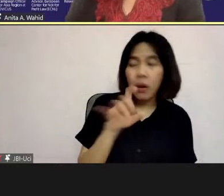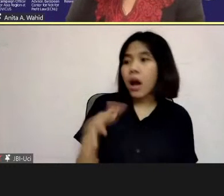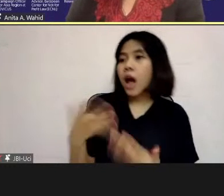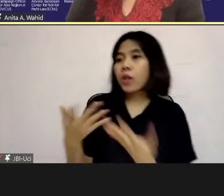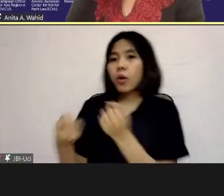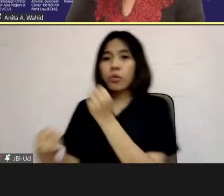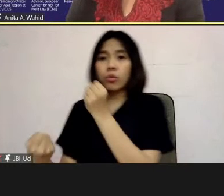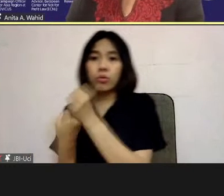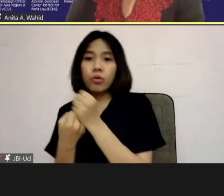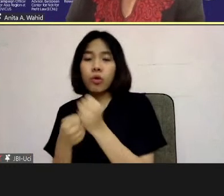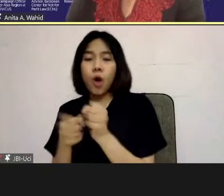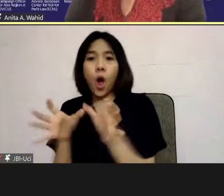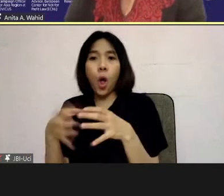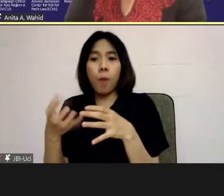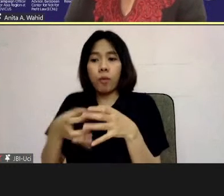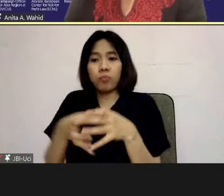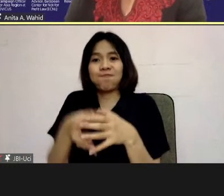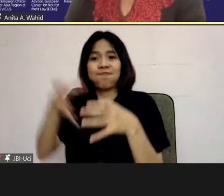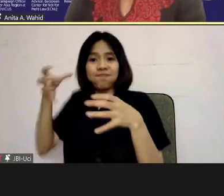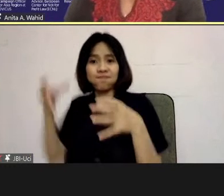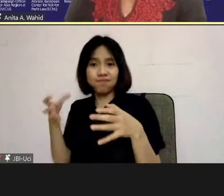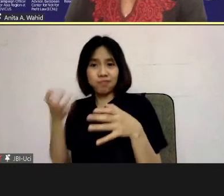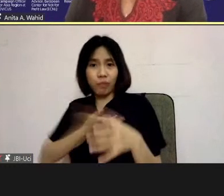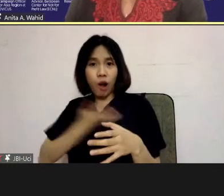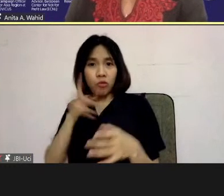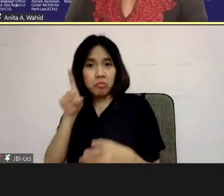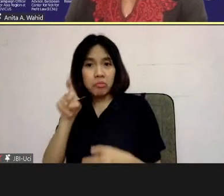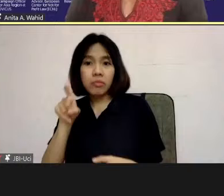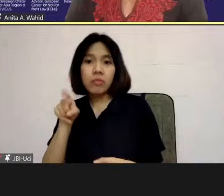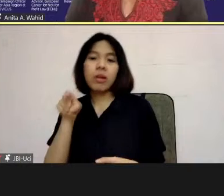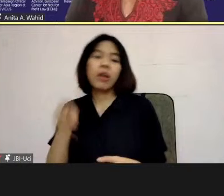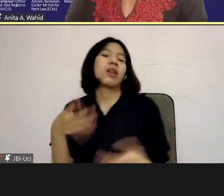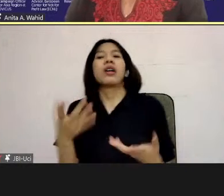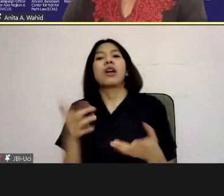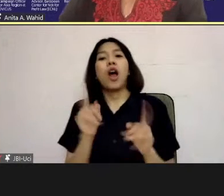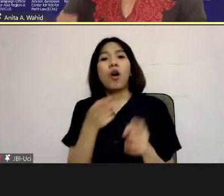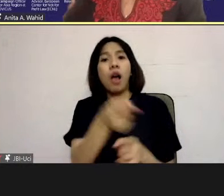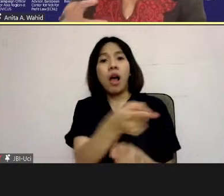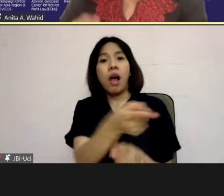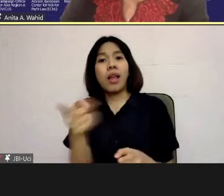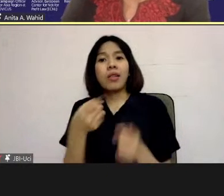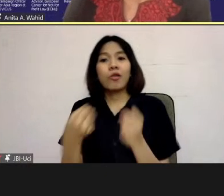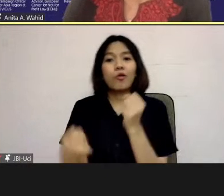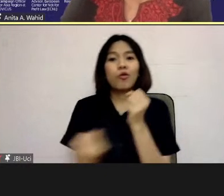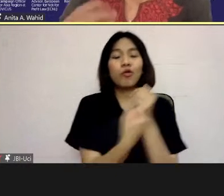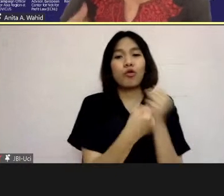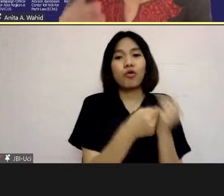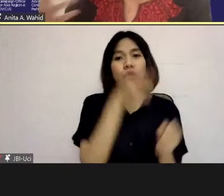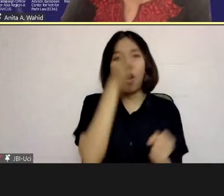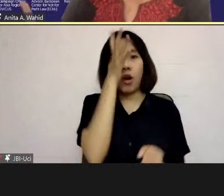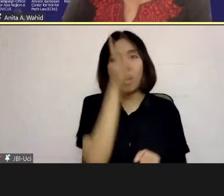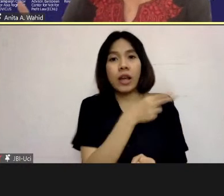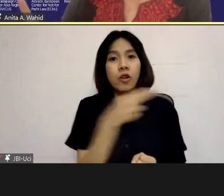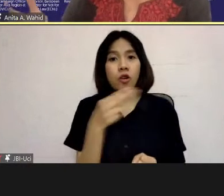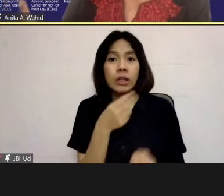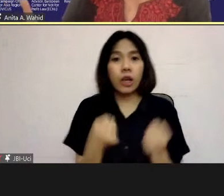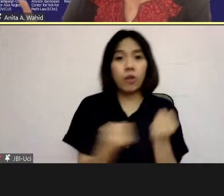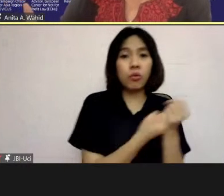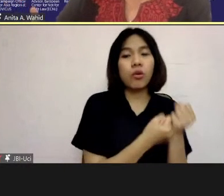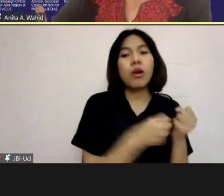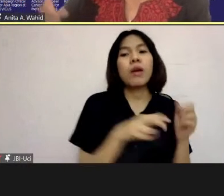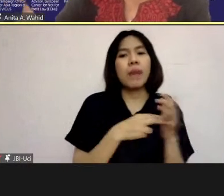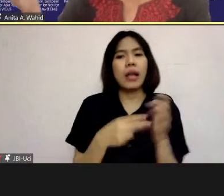or pro separatisms? If you are pro Indonesia, you supposedly or you supposed to be agree